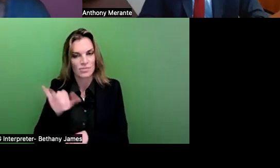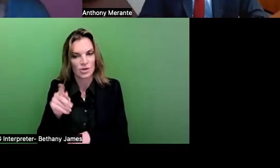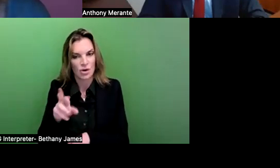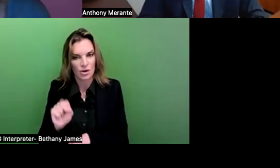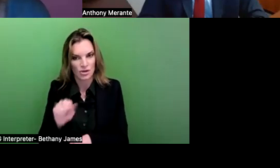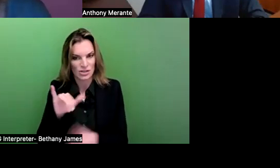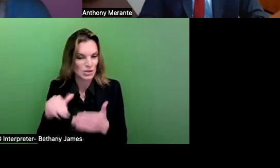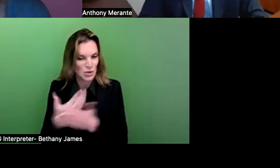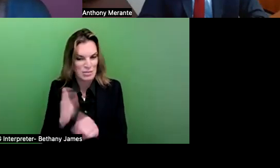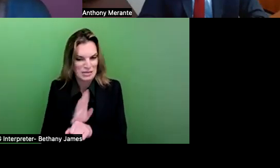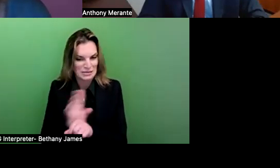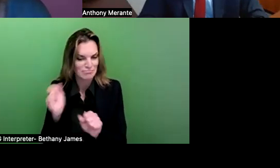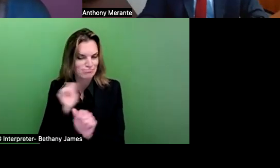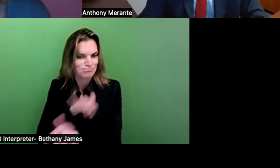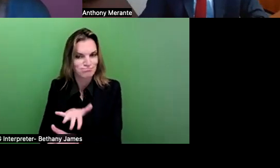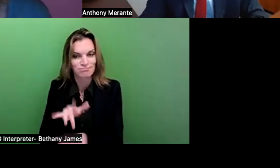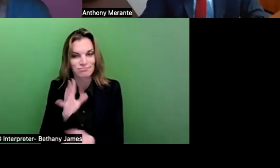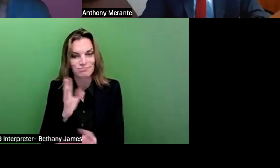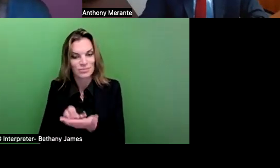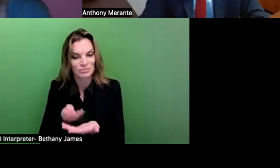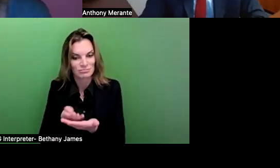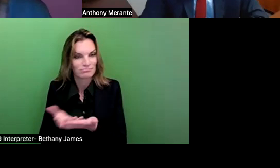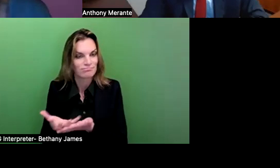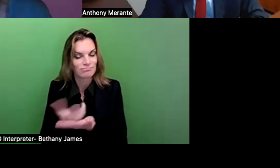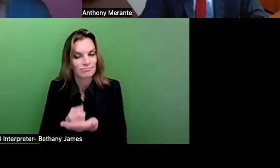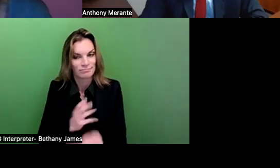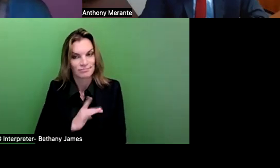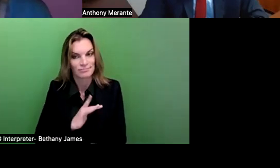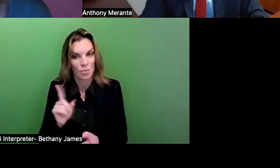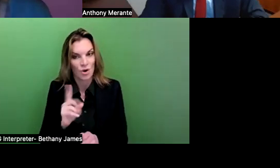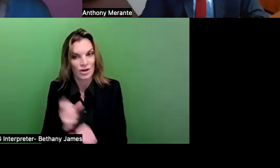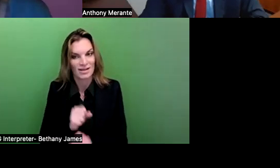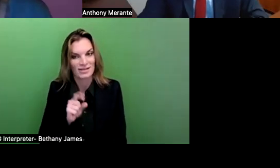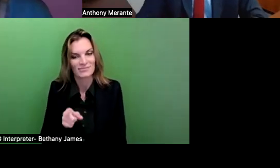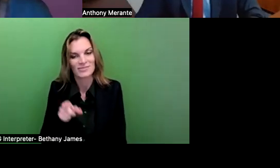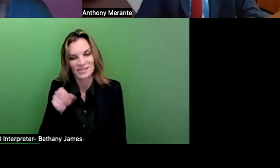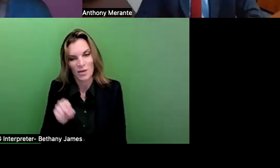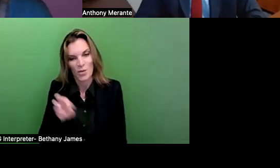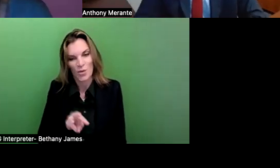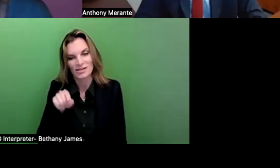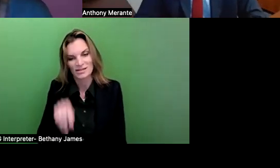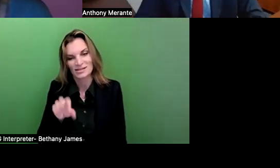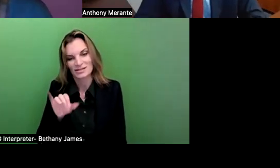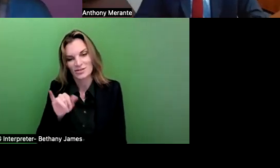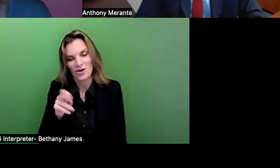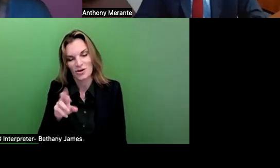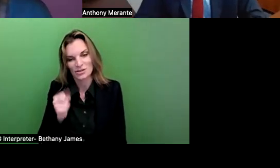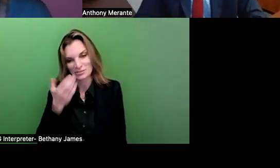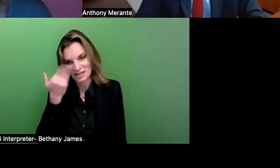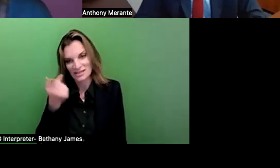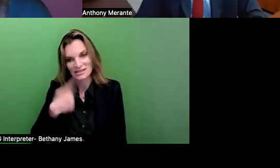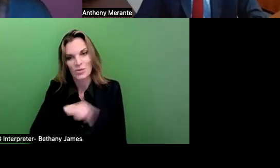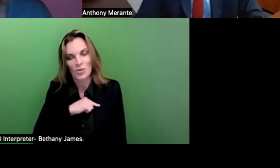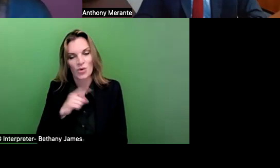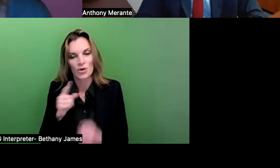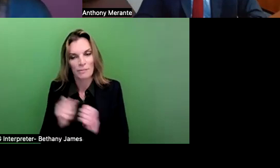providing thousands of jobs, additional revenues. And where are they coming? They come to Southwest Yonkers. Why are they going to Southwest Yonkers? Well, that's because it's where we